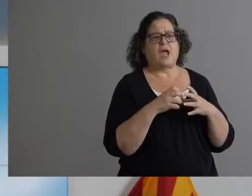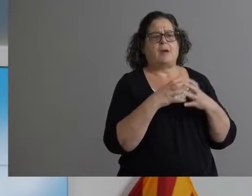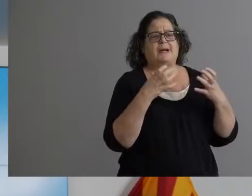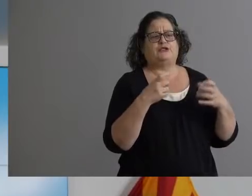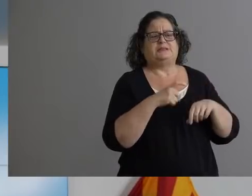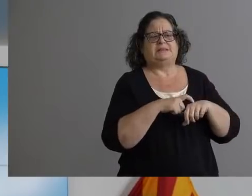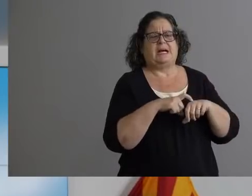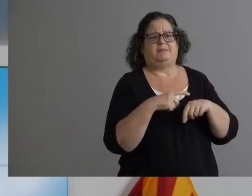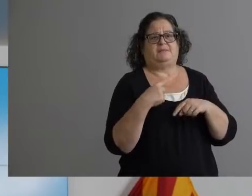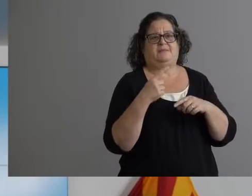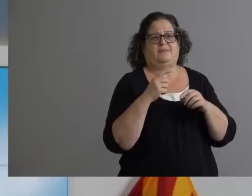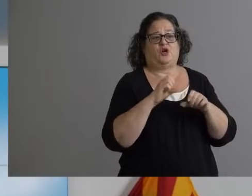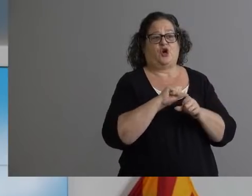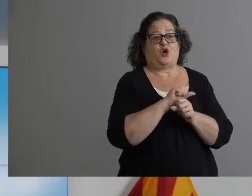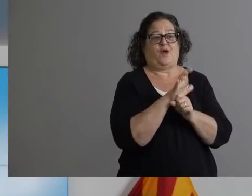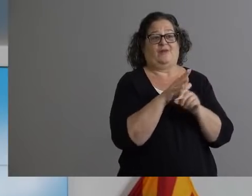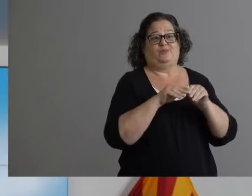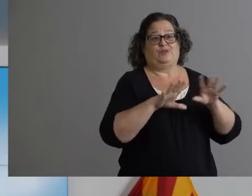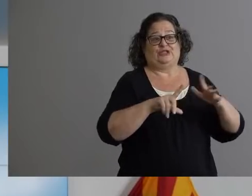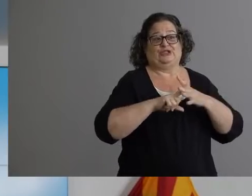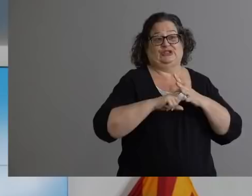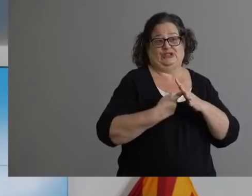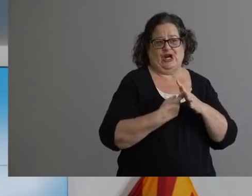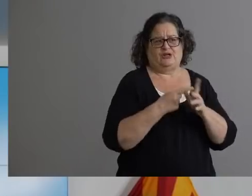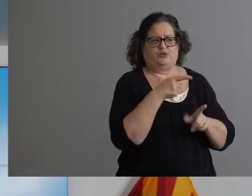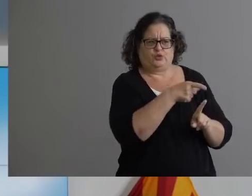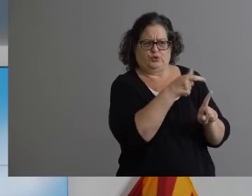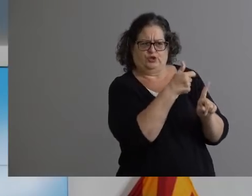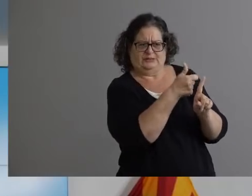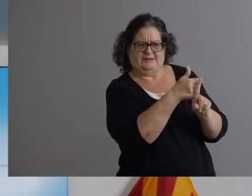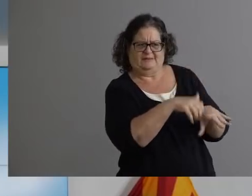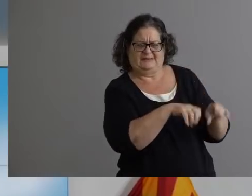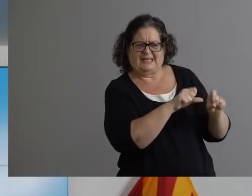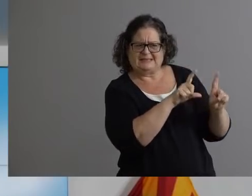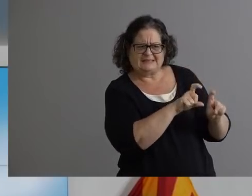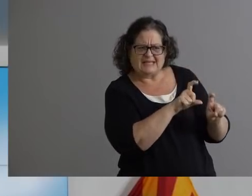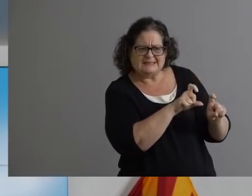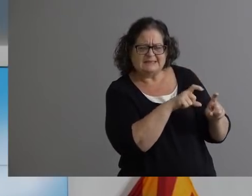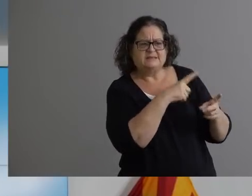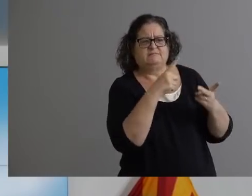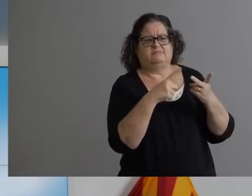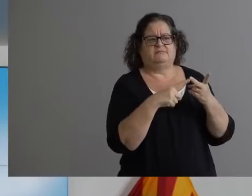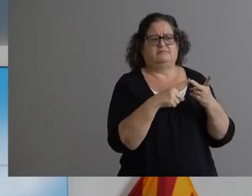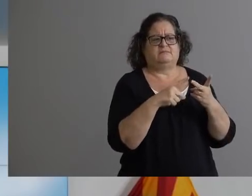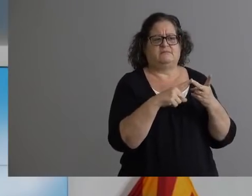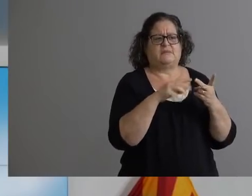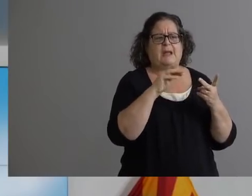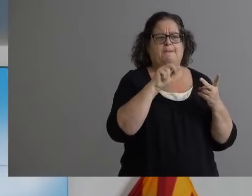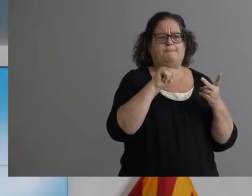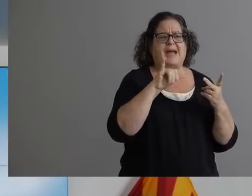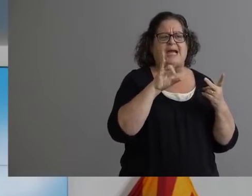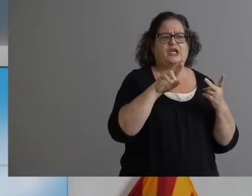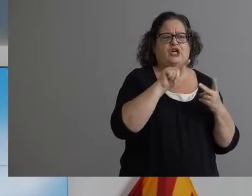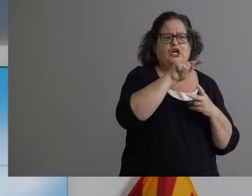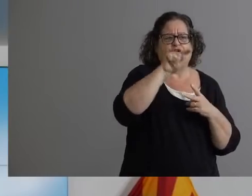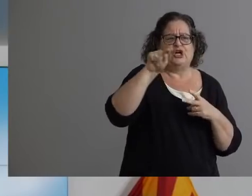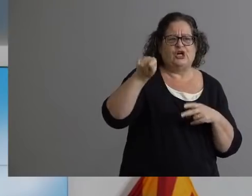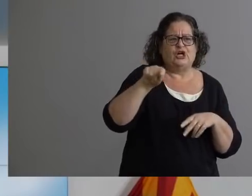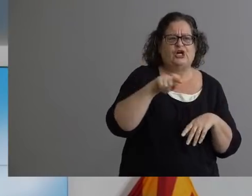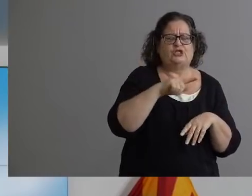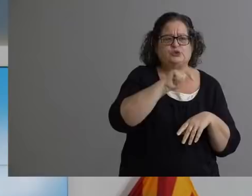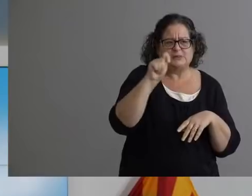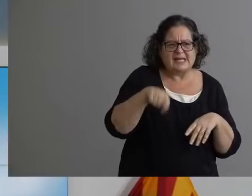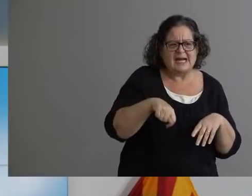earlier today, the mayors of Tucson and Phoenix and several other local leaders have sent you a letter requesting things